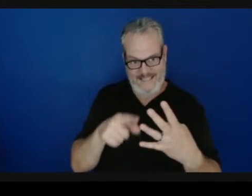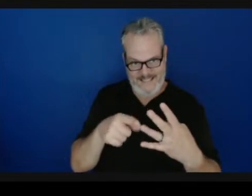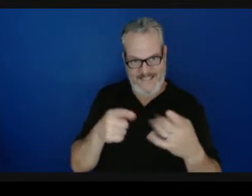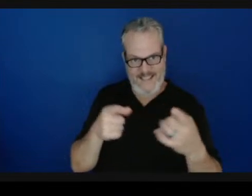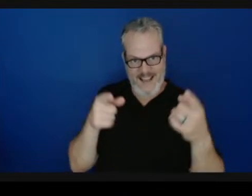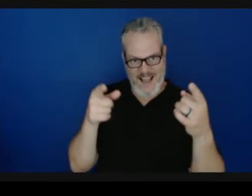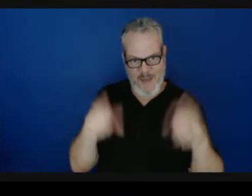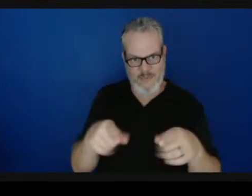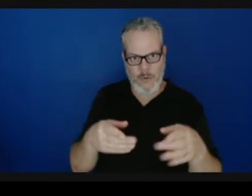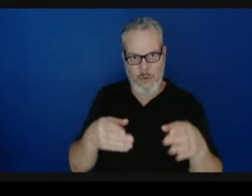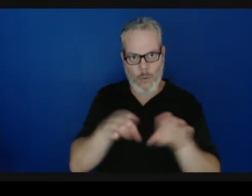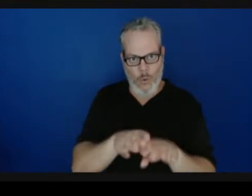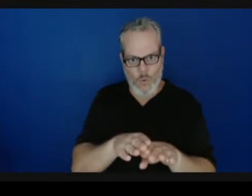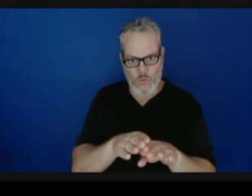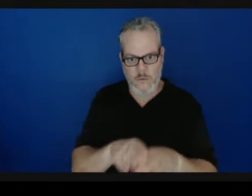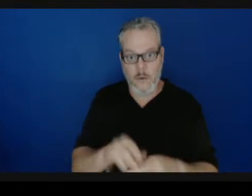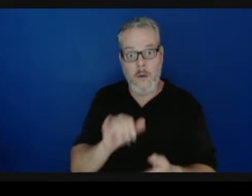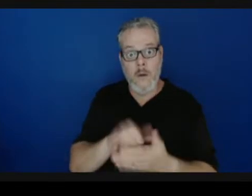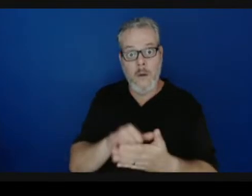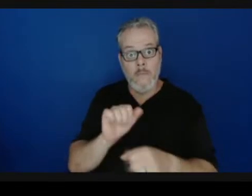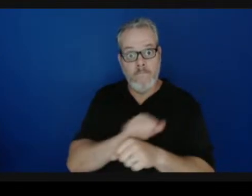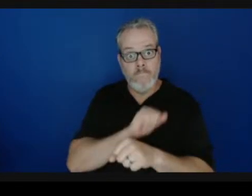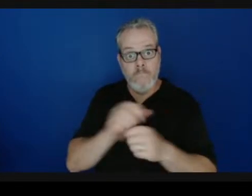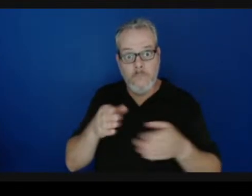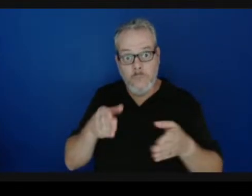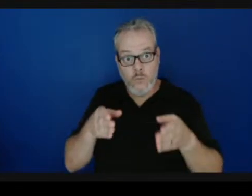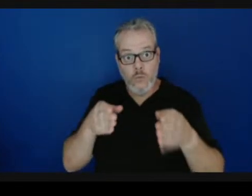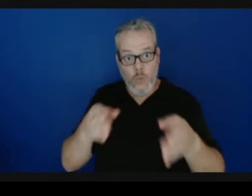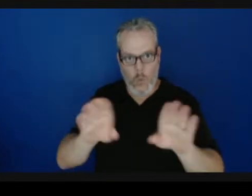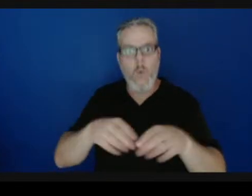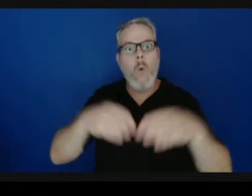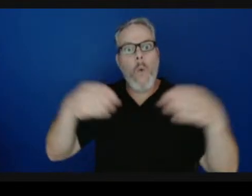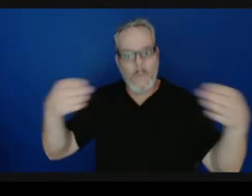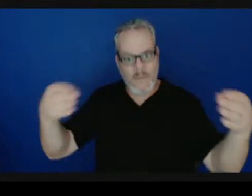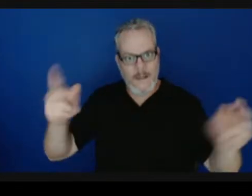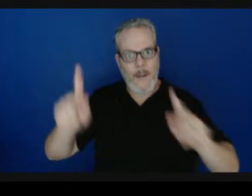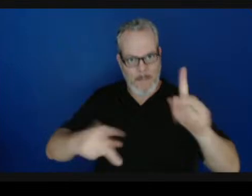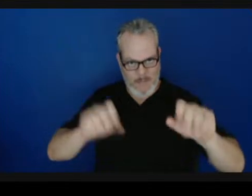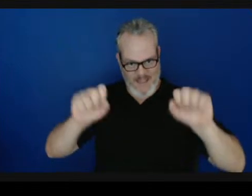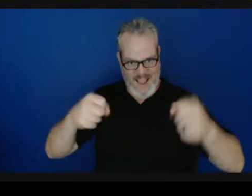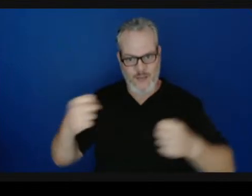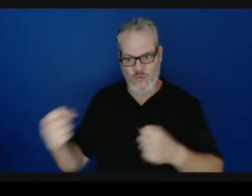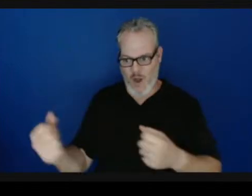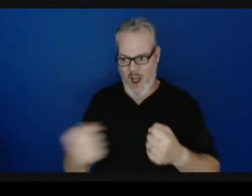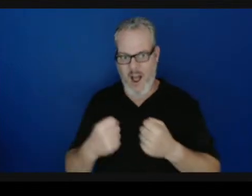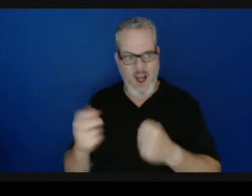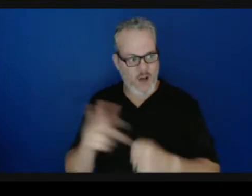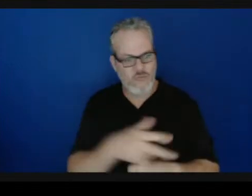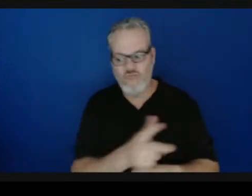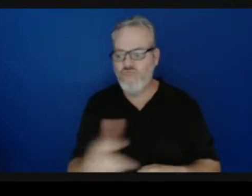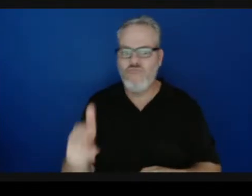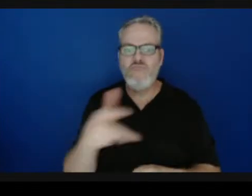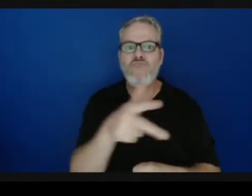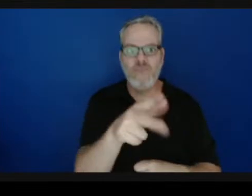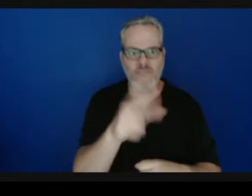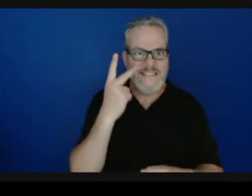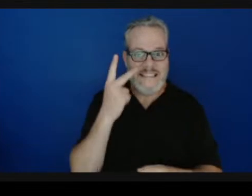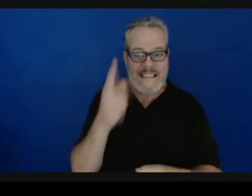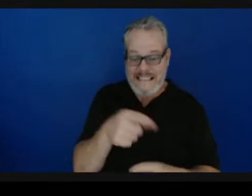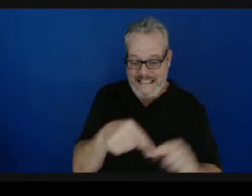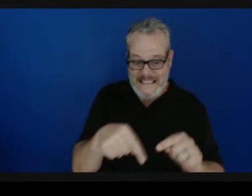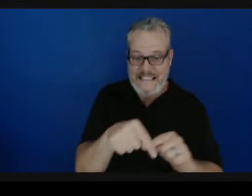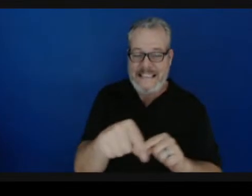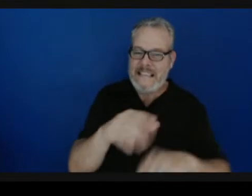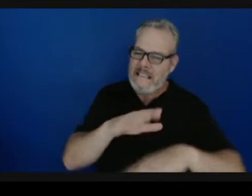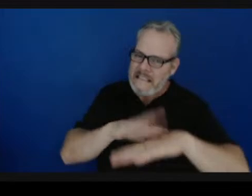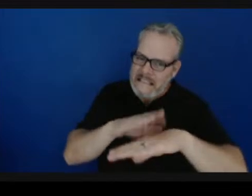And so the road is open and people can go here coming across this gas. And because of that, the USGS has issued